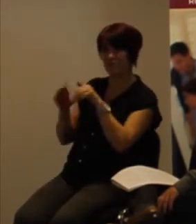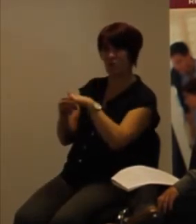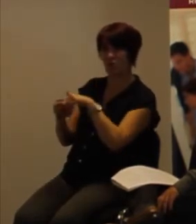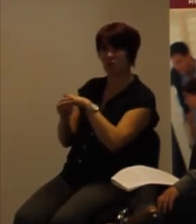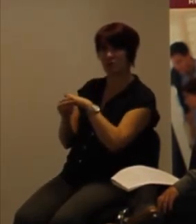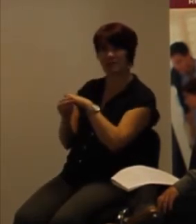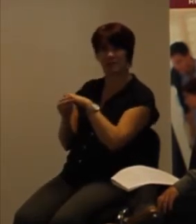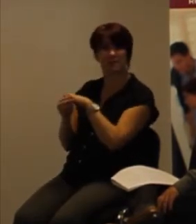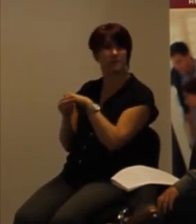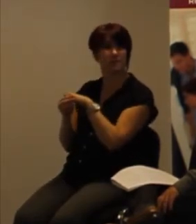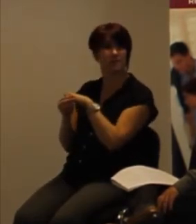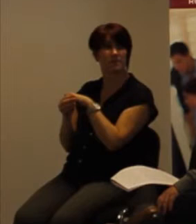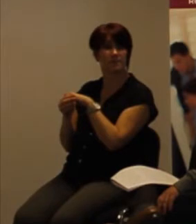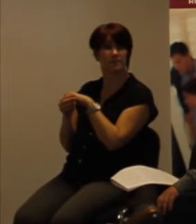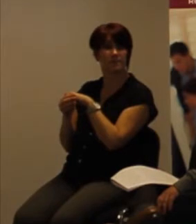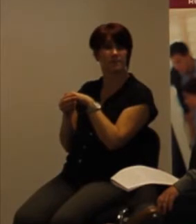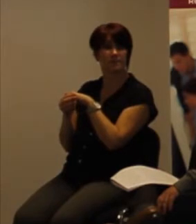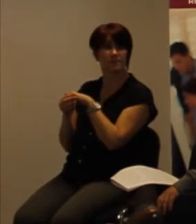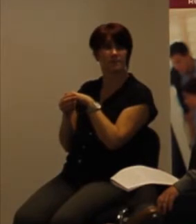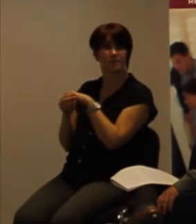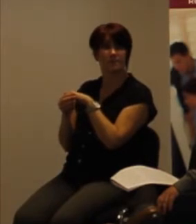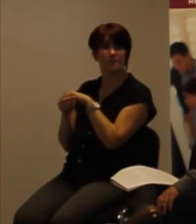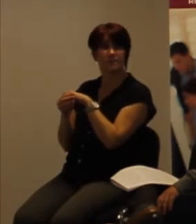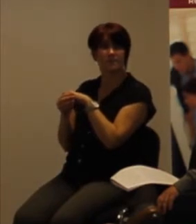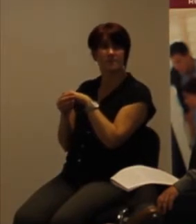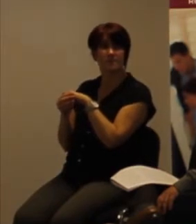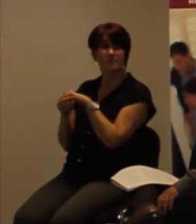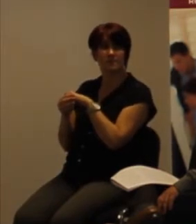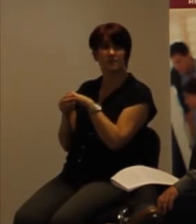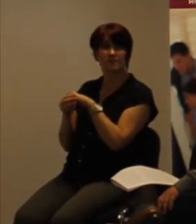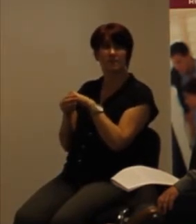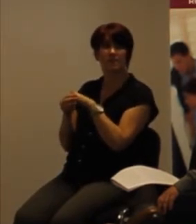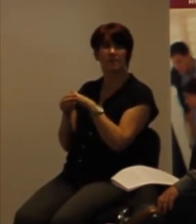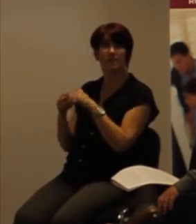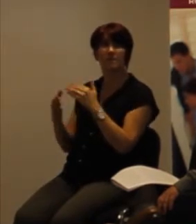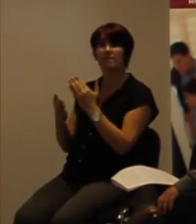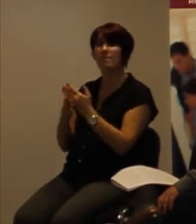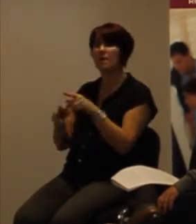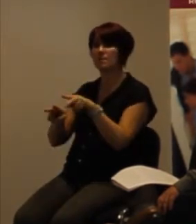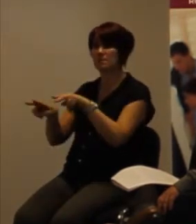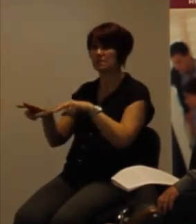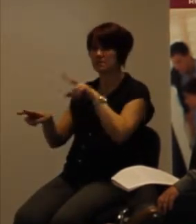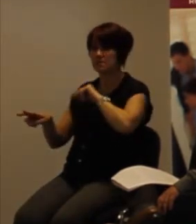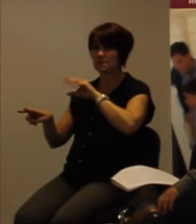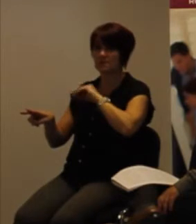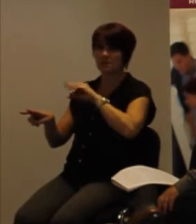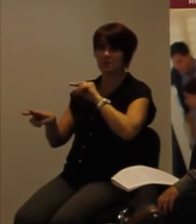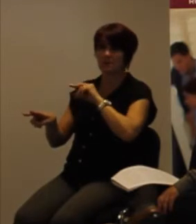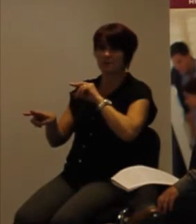Centre will be responsible for the security and completion of audio material and the functioning of playback equipment.